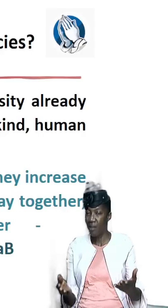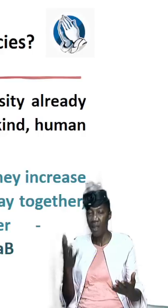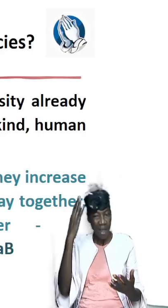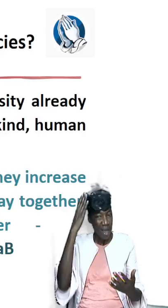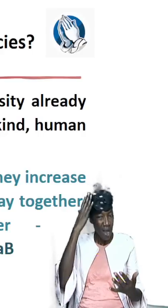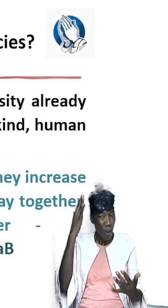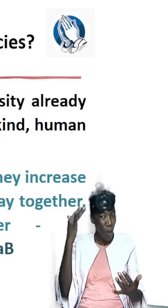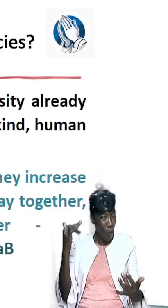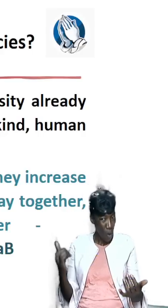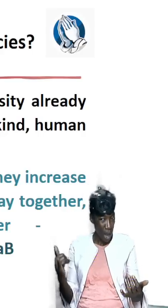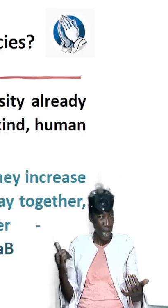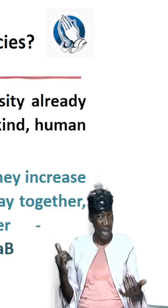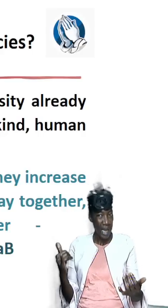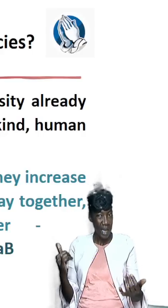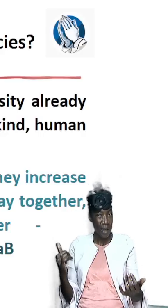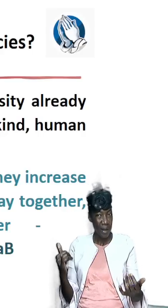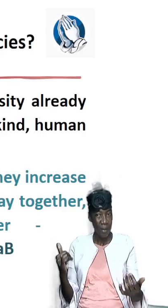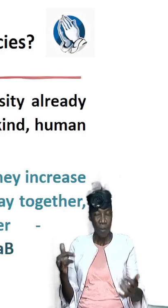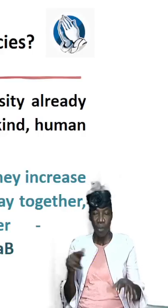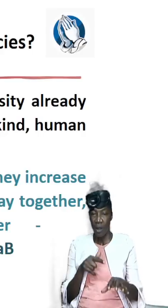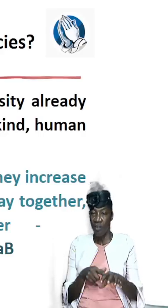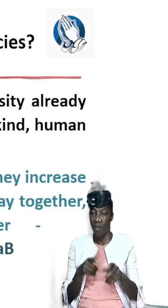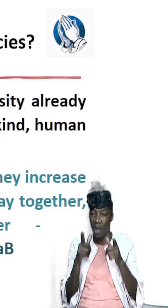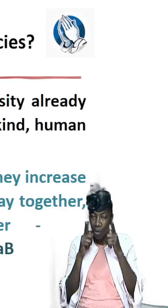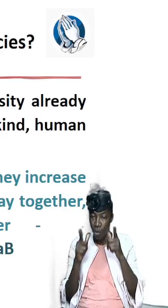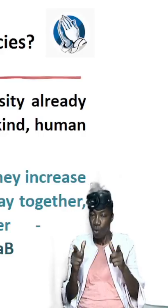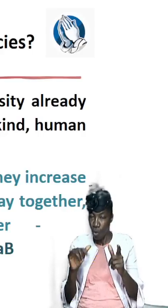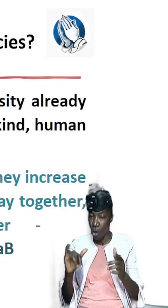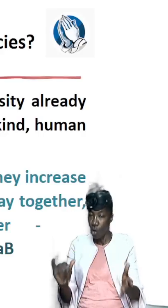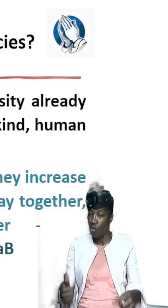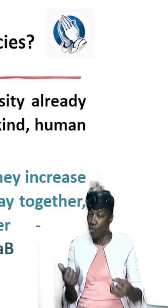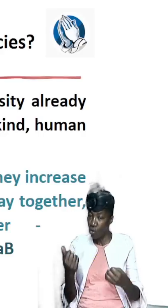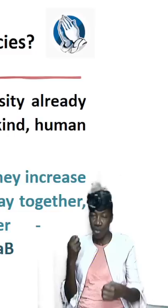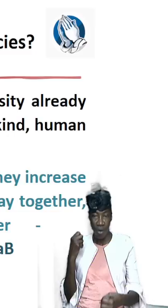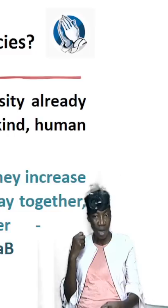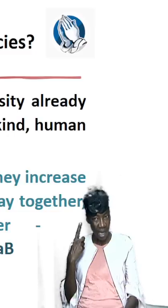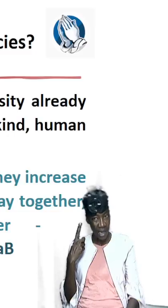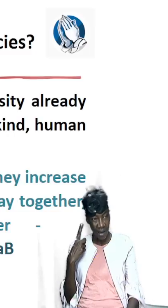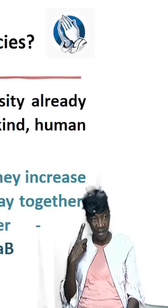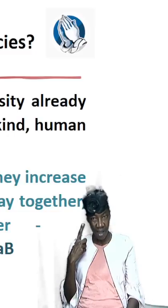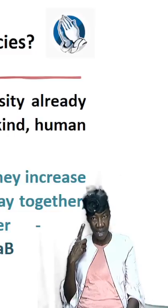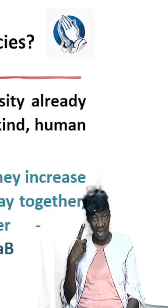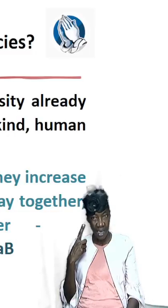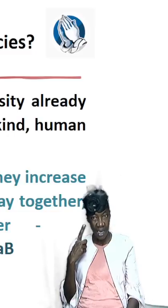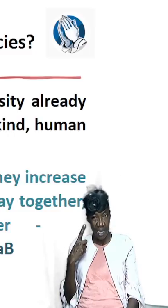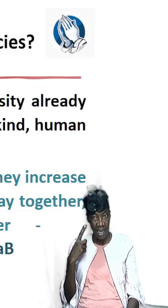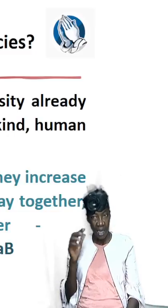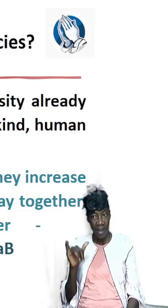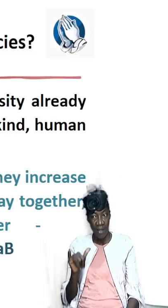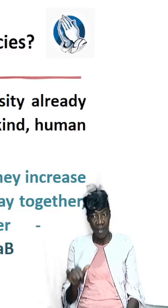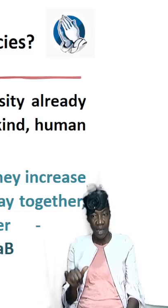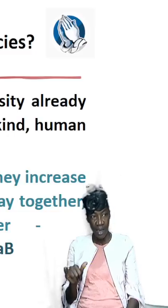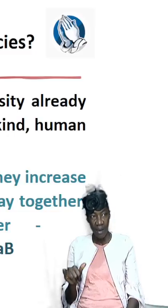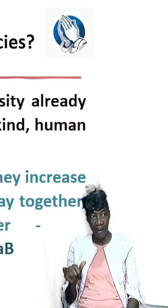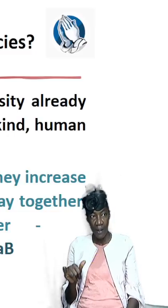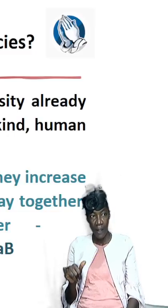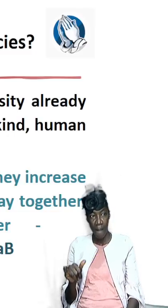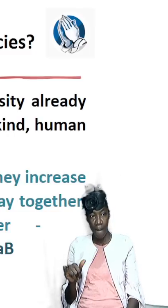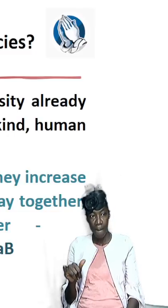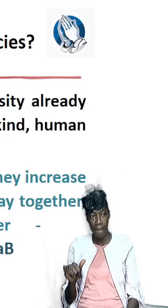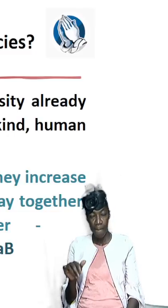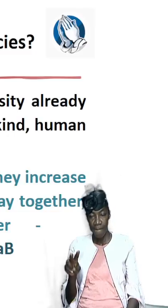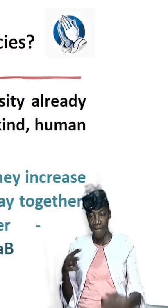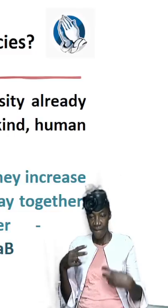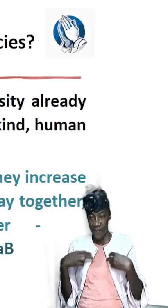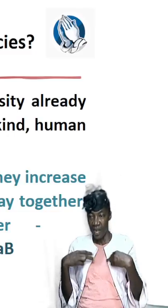that is so, because we started to look at it already. But just to understand the basic genetics, that you know, you